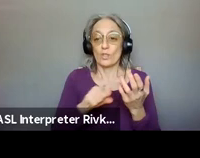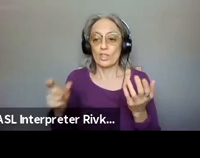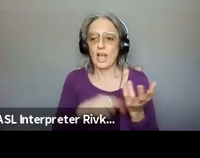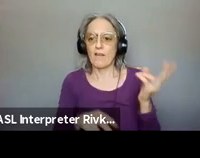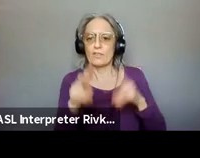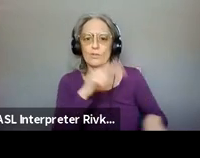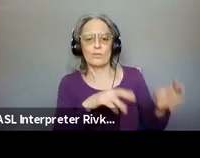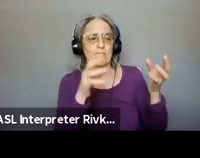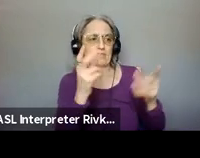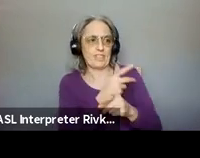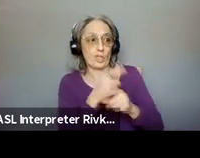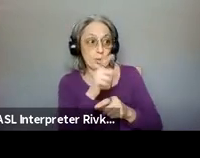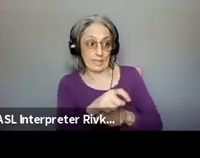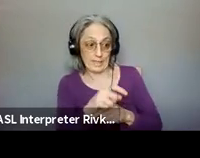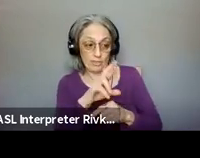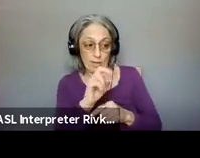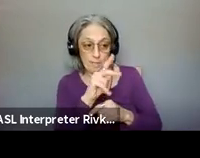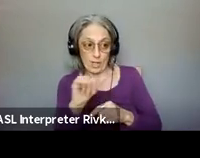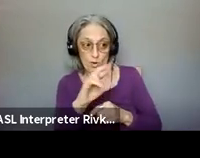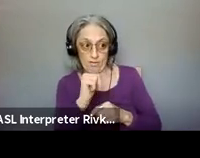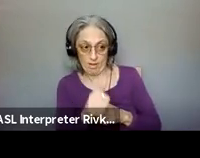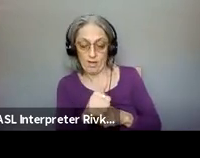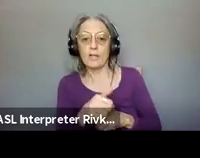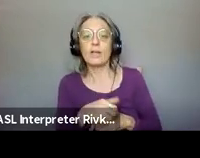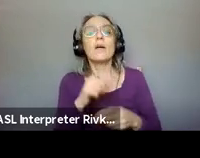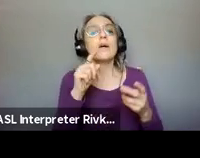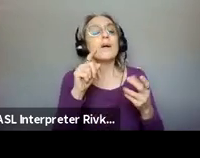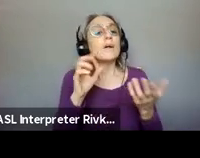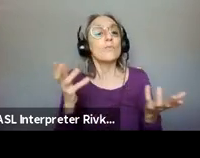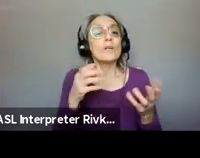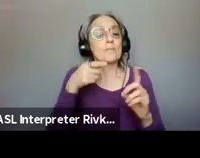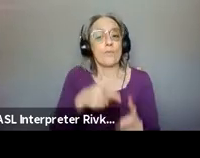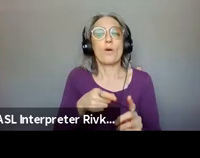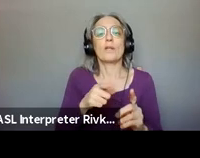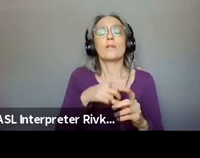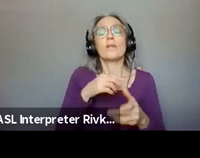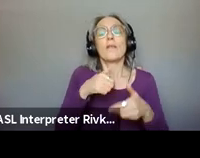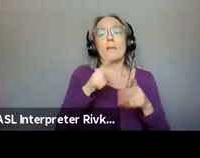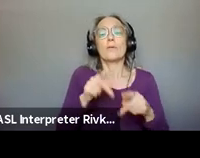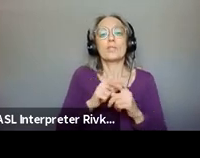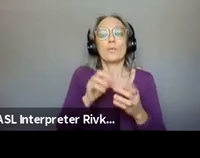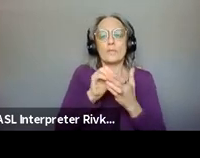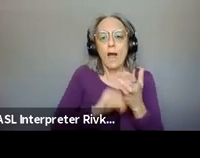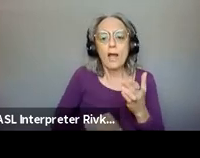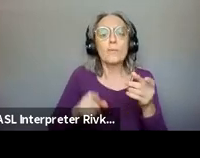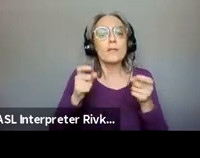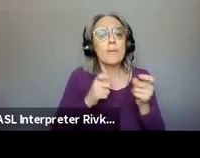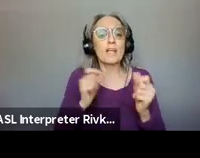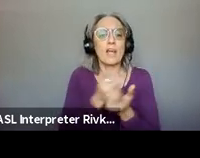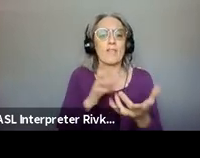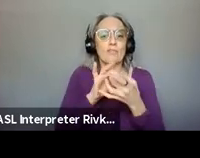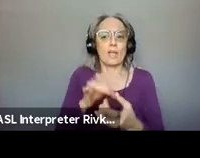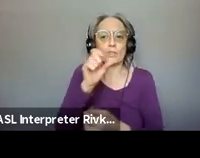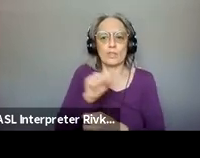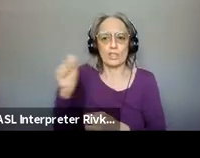Security Administration, but this allows somebody to be appointed to manage, document, and report all of your benefit stuff from Social Security.